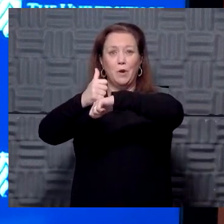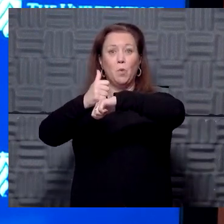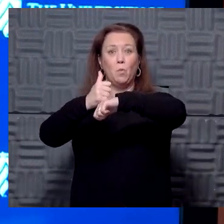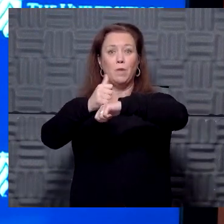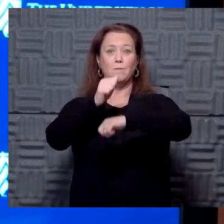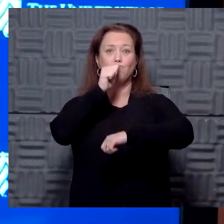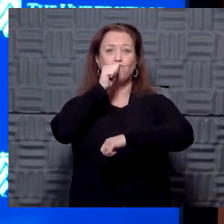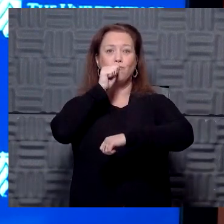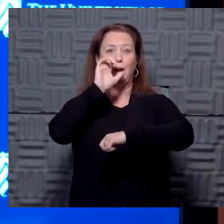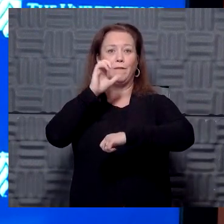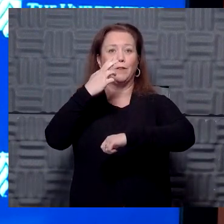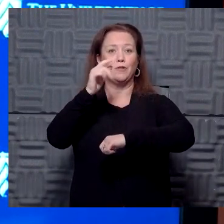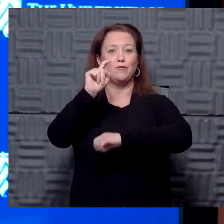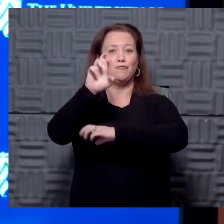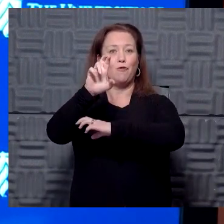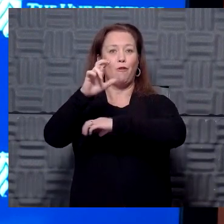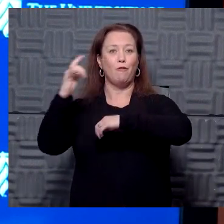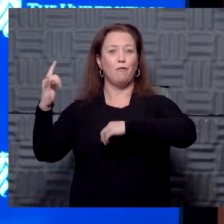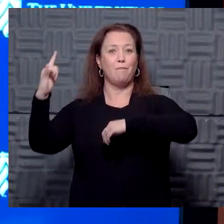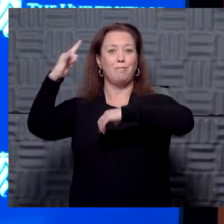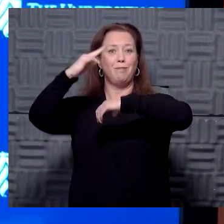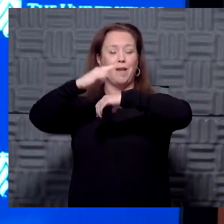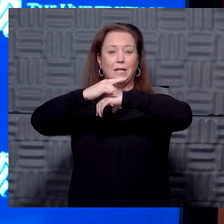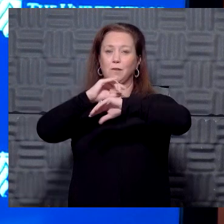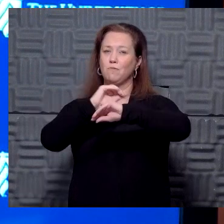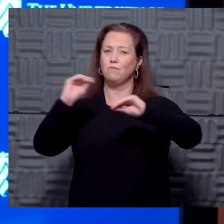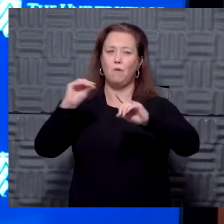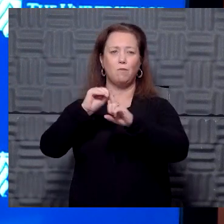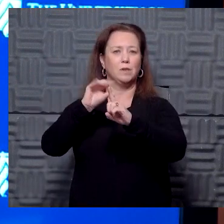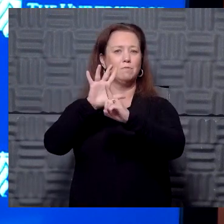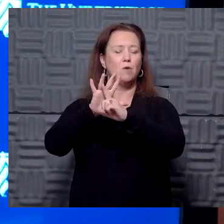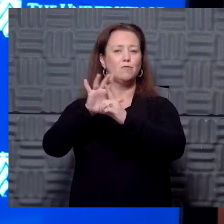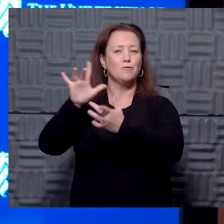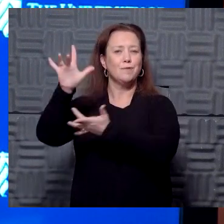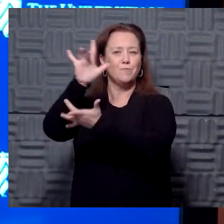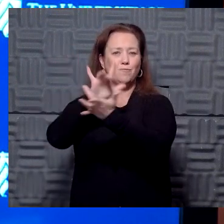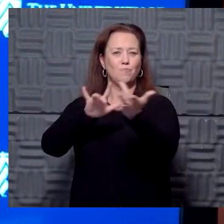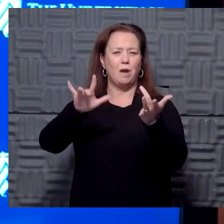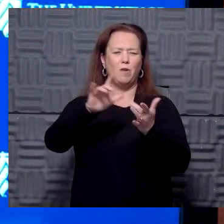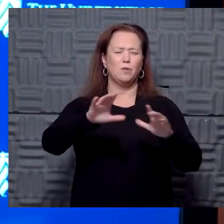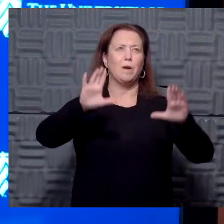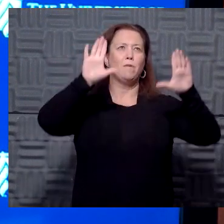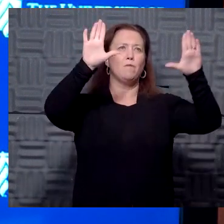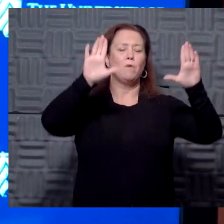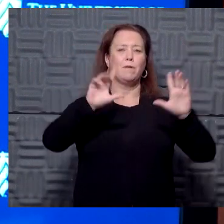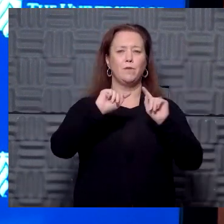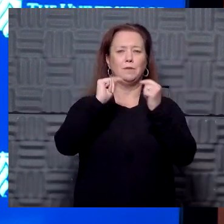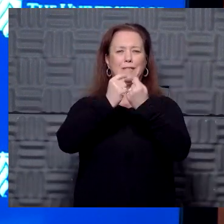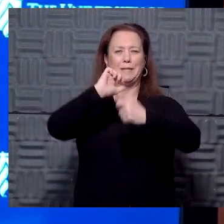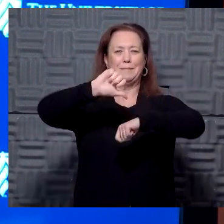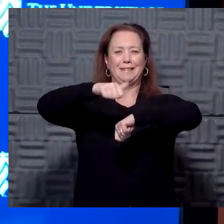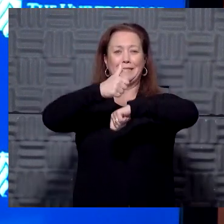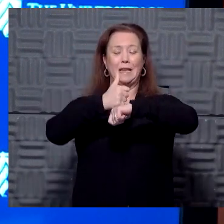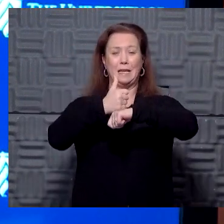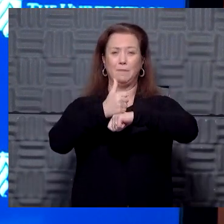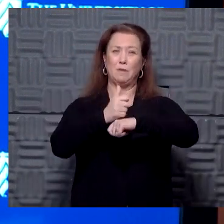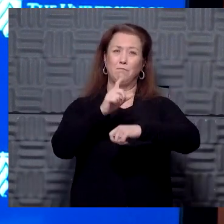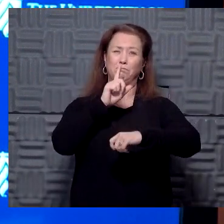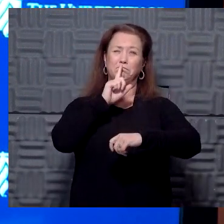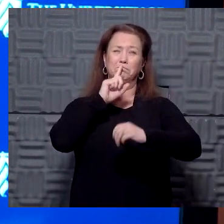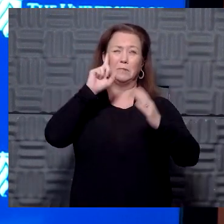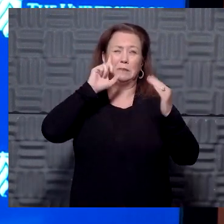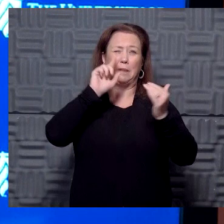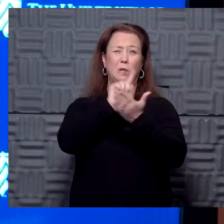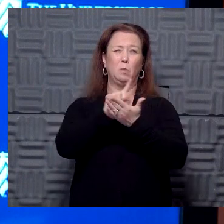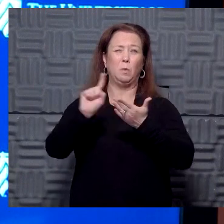to make sure everybody's safe and that no one was exposed in the travel process. And so we have a great team here today setting that stuff up. So hopefully in a week or a week and a